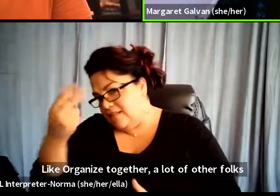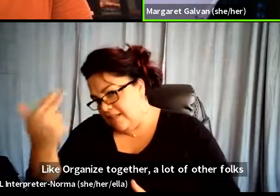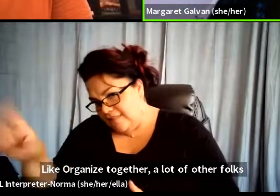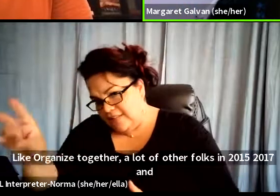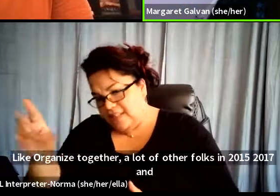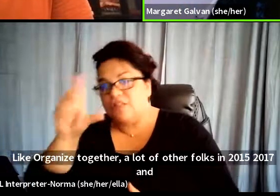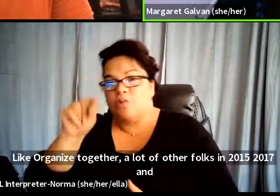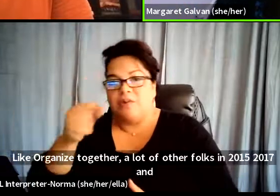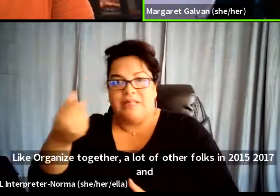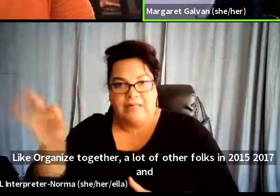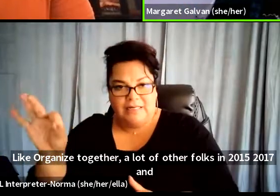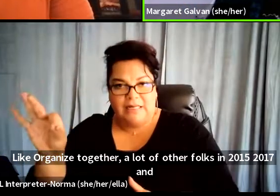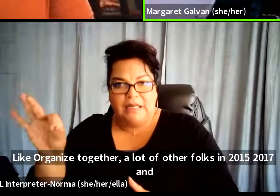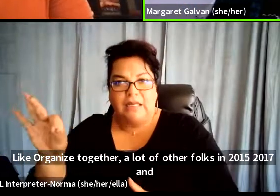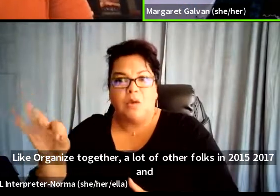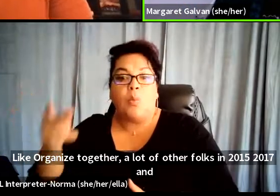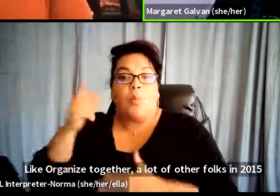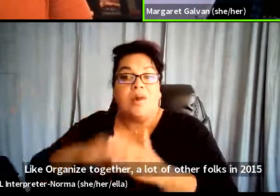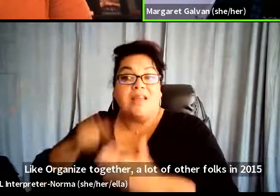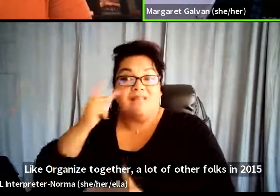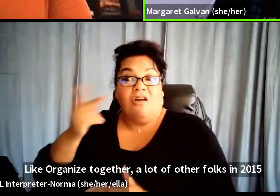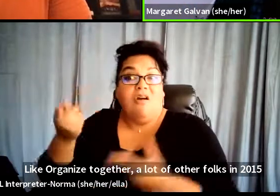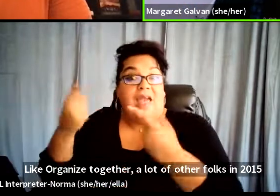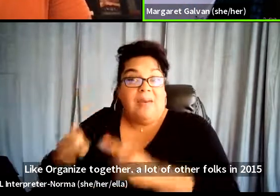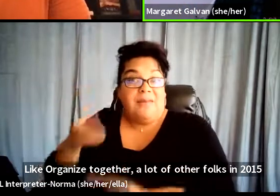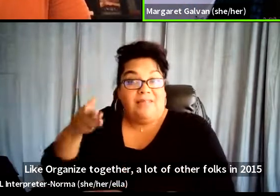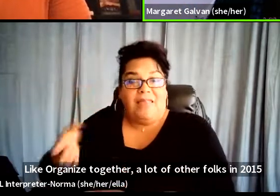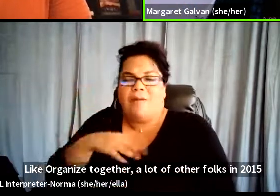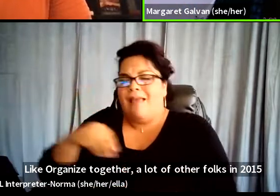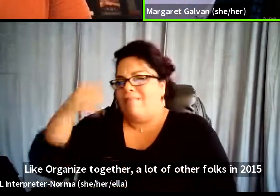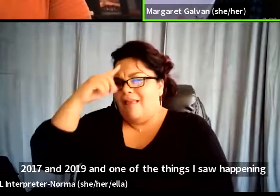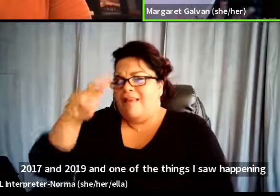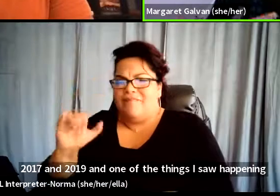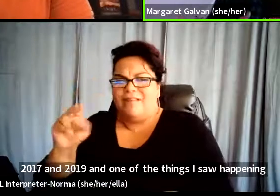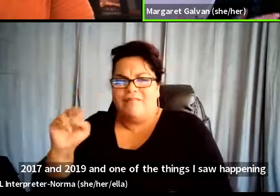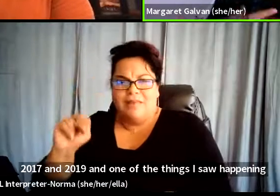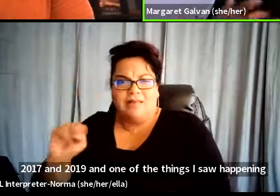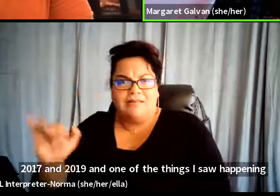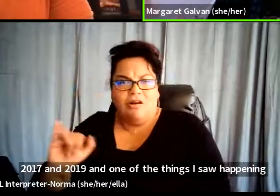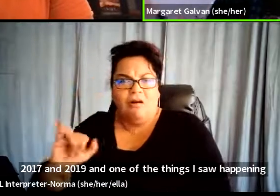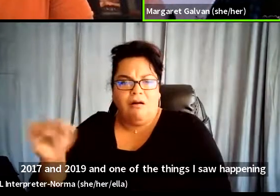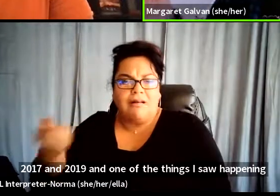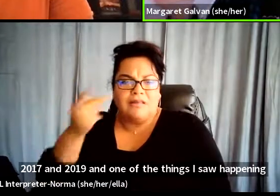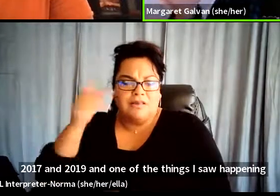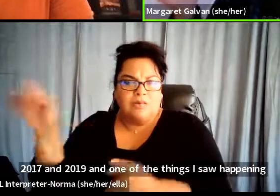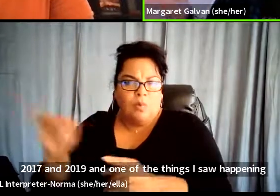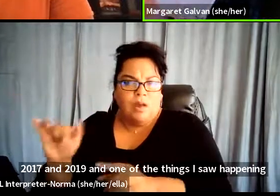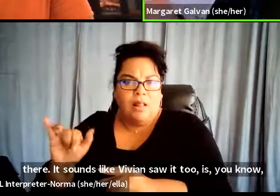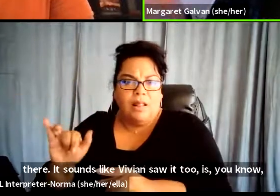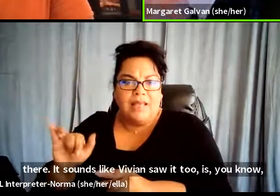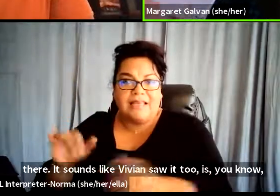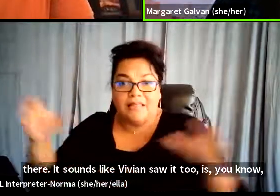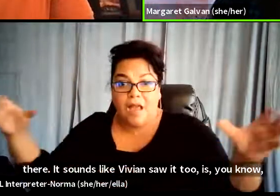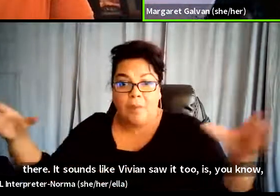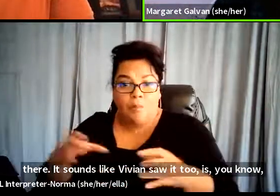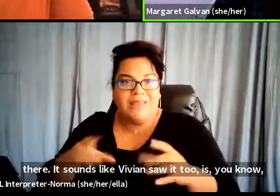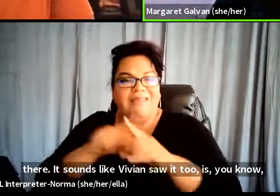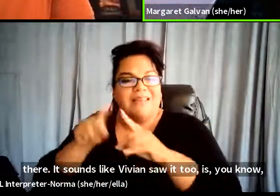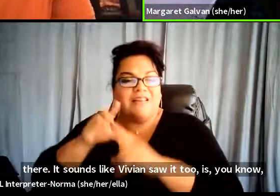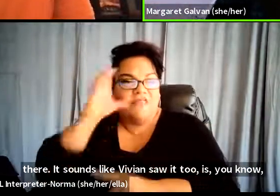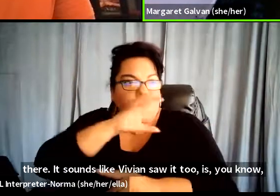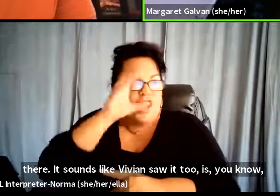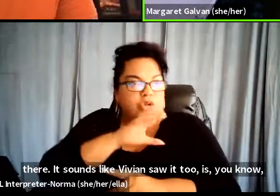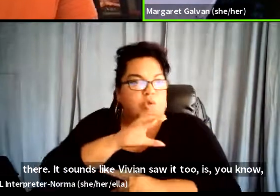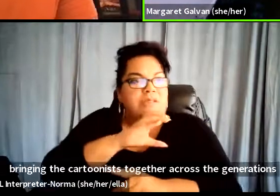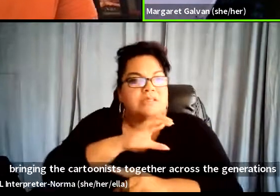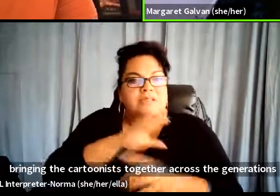one of the things I saw happening there, it sounds like Vivian saw it too, is, you know, bringing, uh, the cartoonists together across the